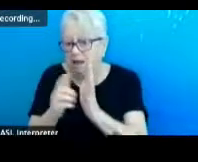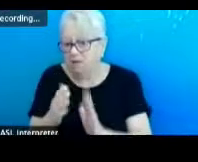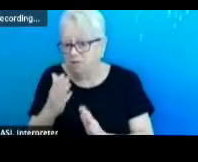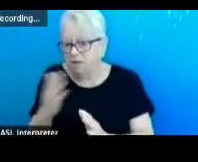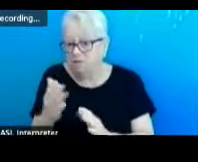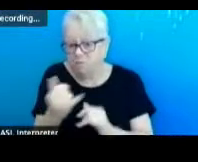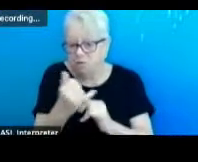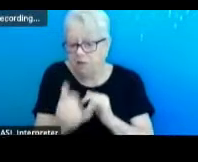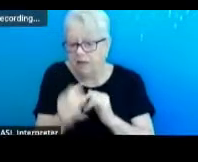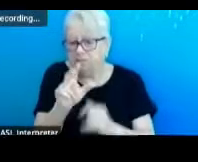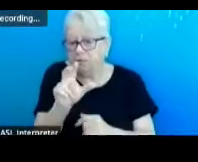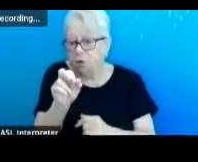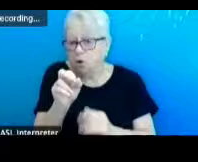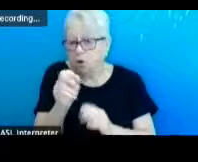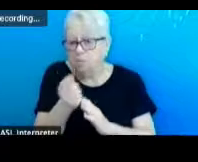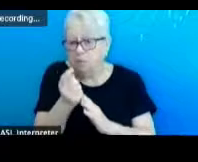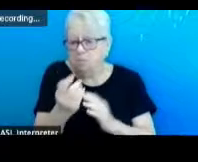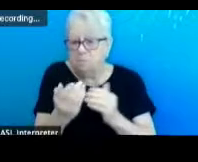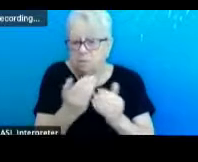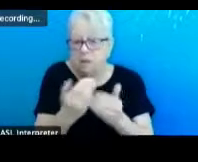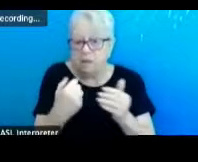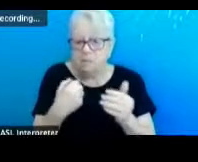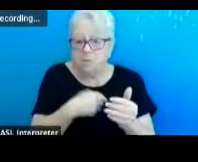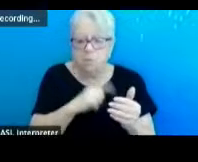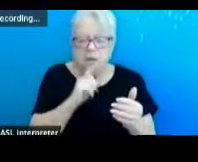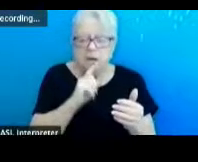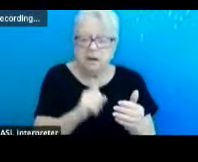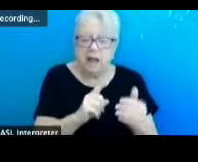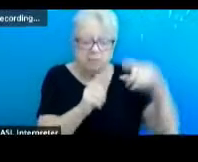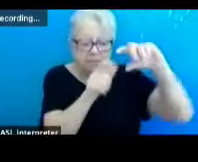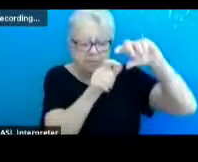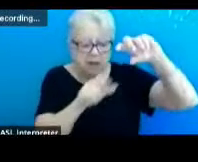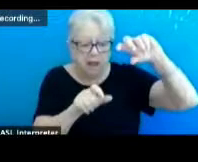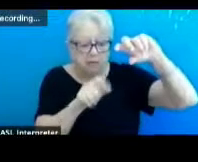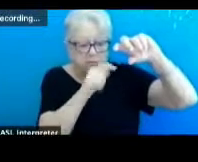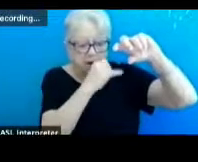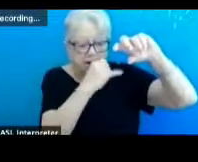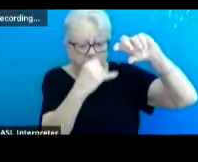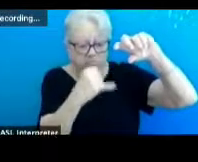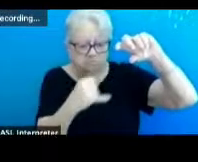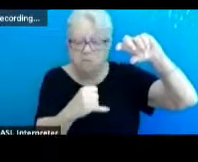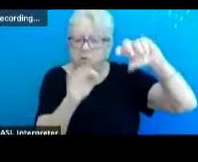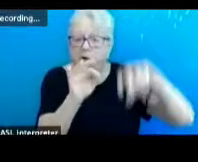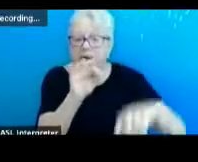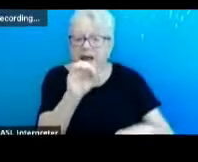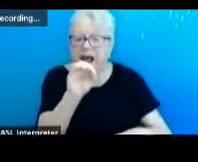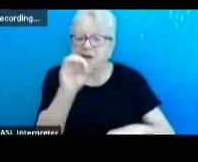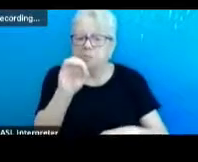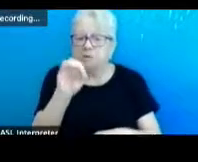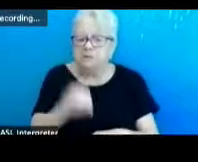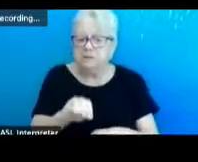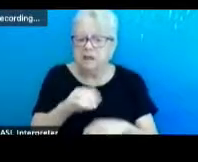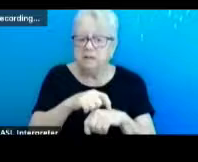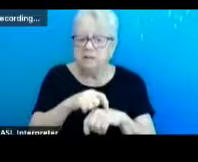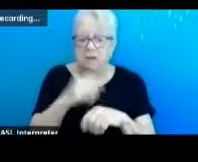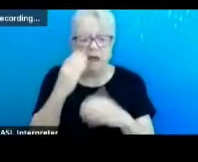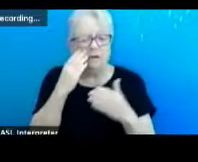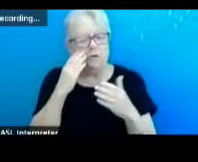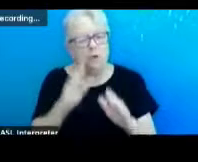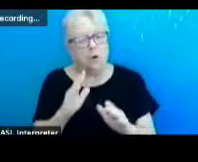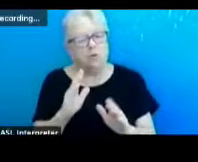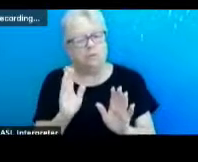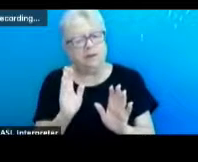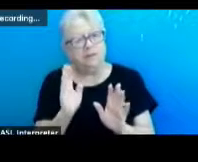minutes, but we can have the line drawer team there for 90% of the time. I don't know if we can thread that needle from